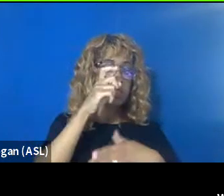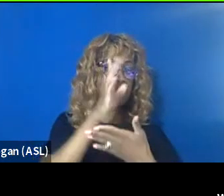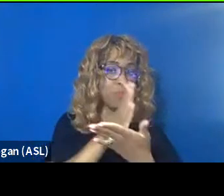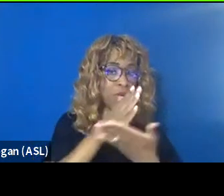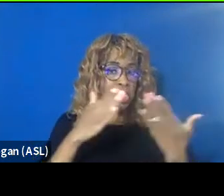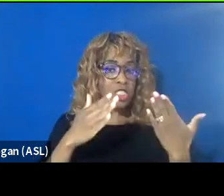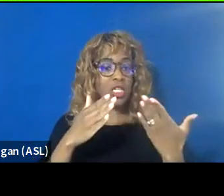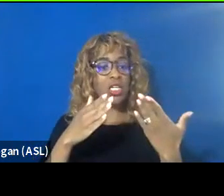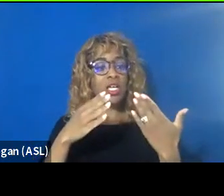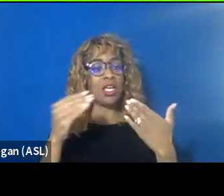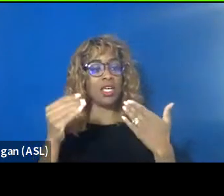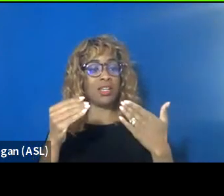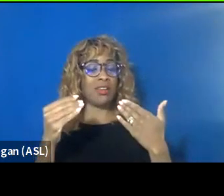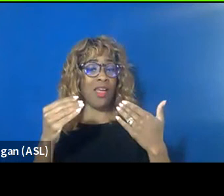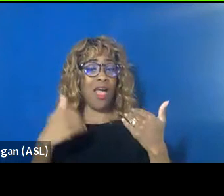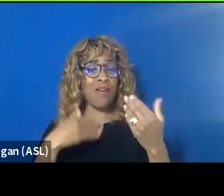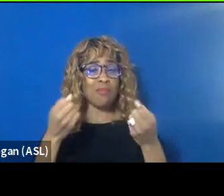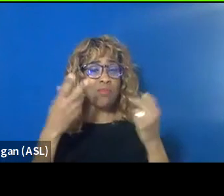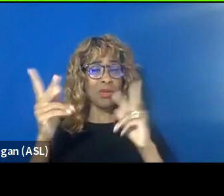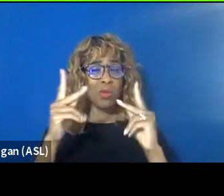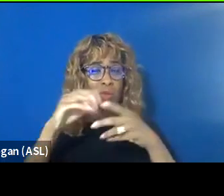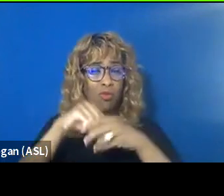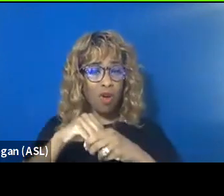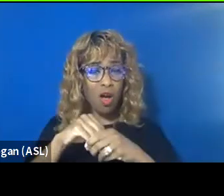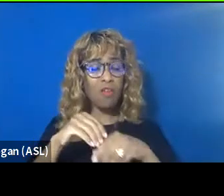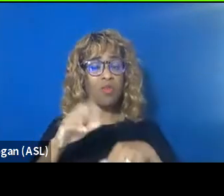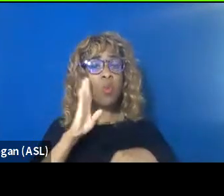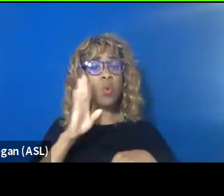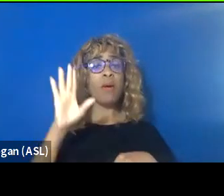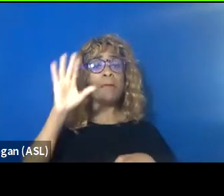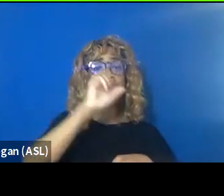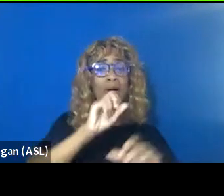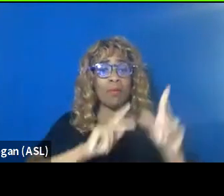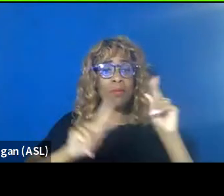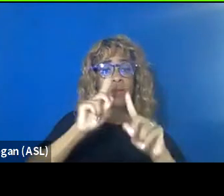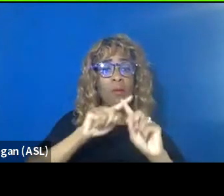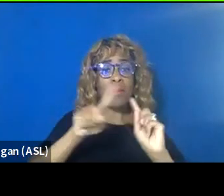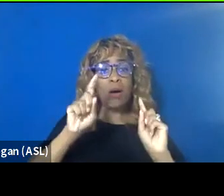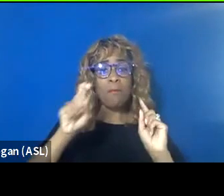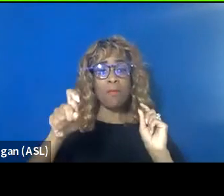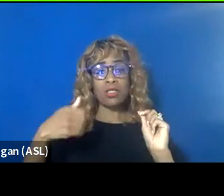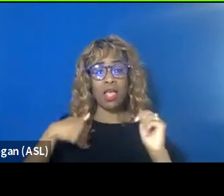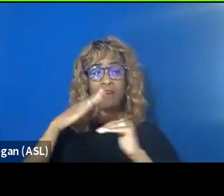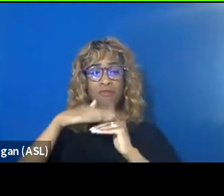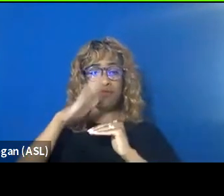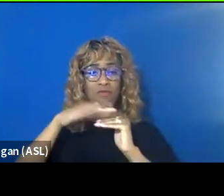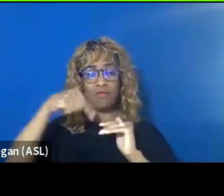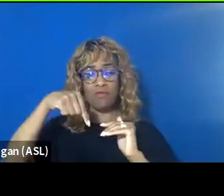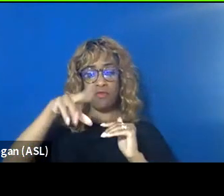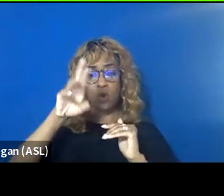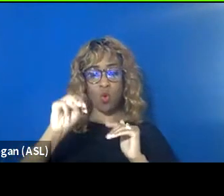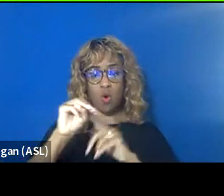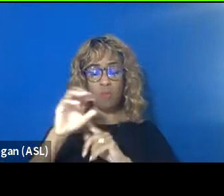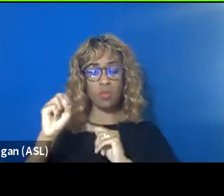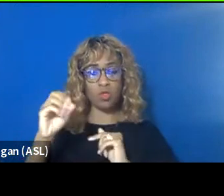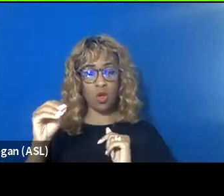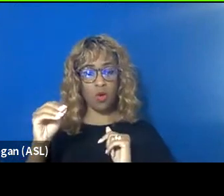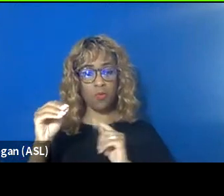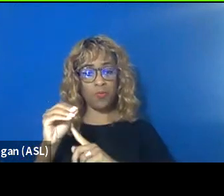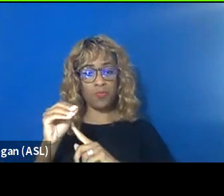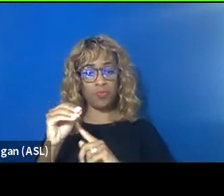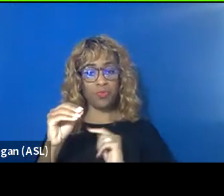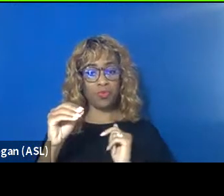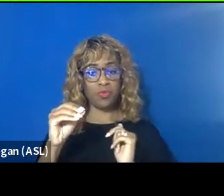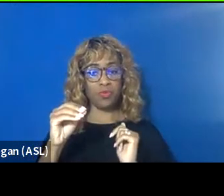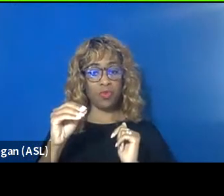understand, because there is complexity, and we will miss people, but we have to have that quorum. So I'm just sort of acknowledging that there is a